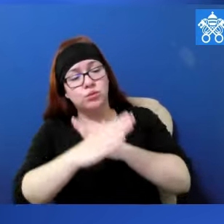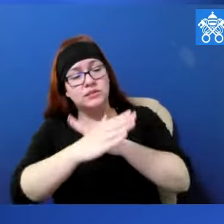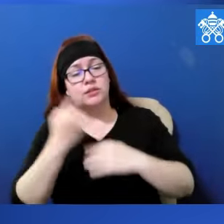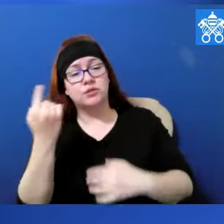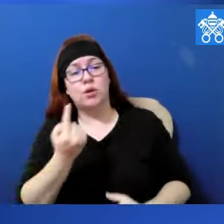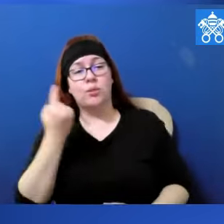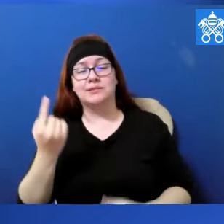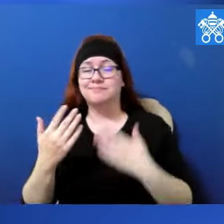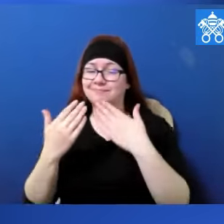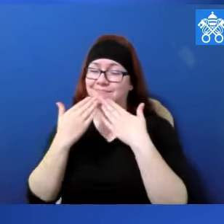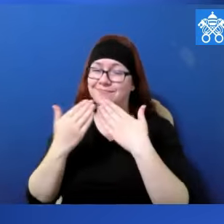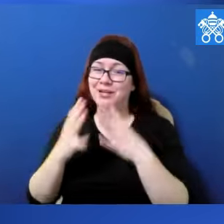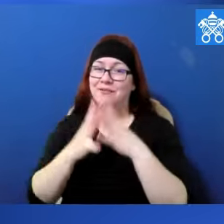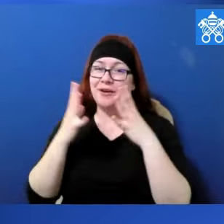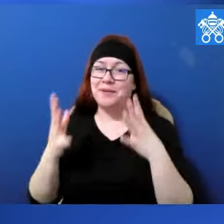much.